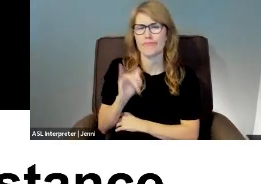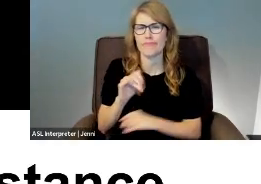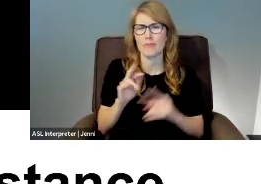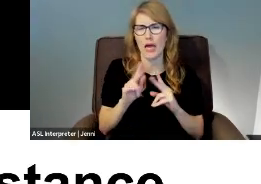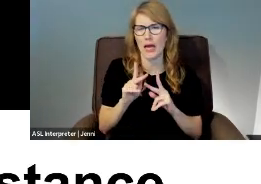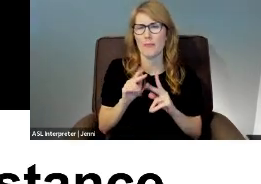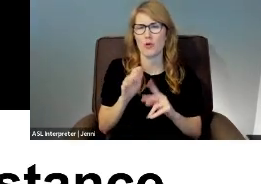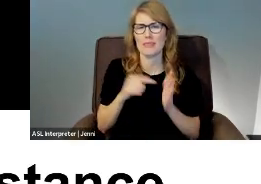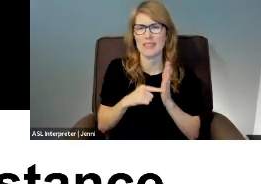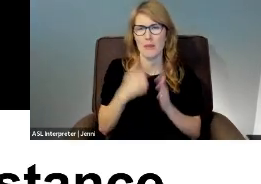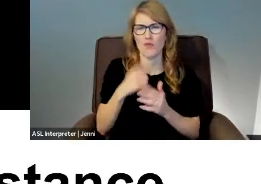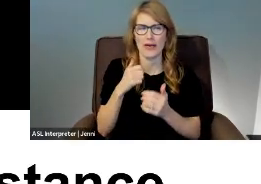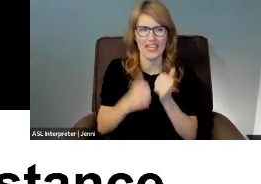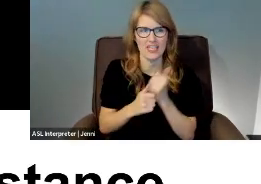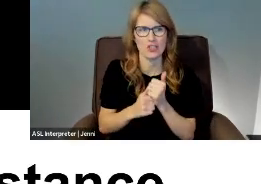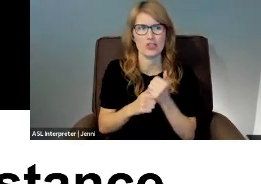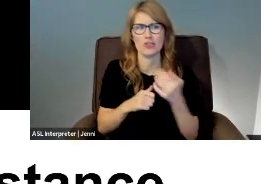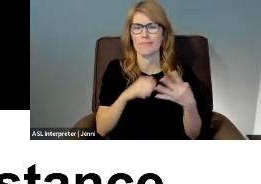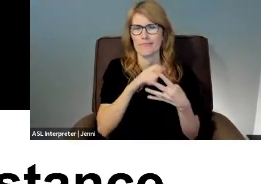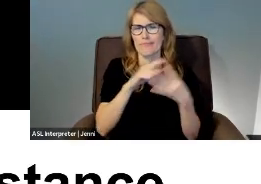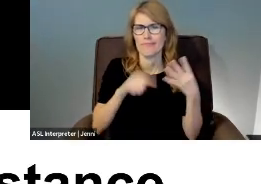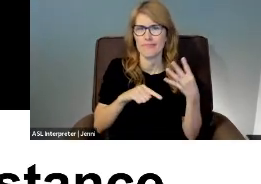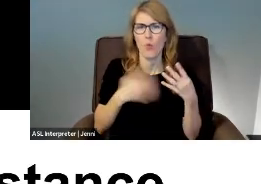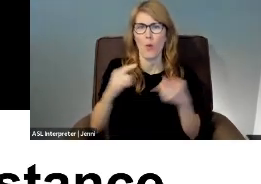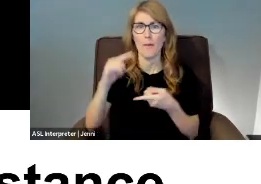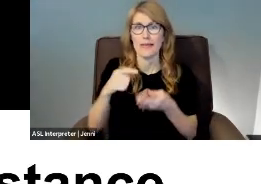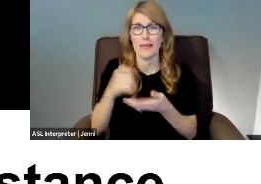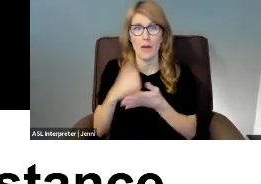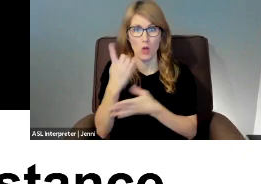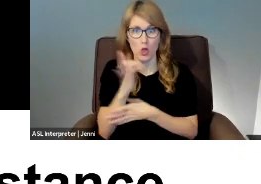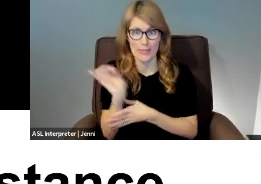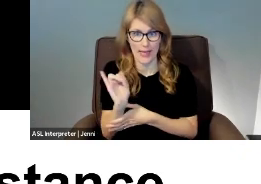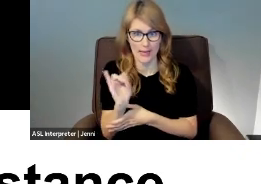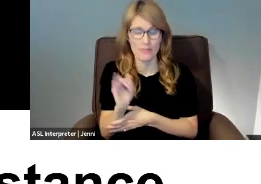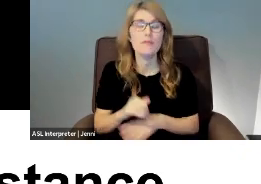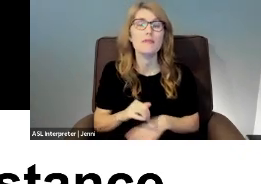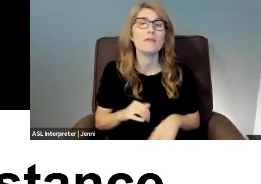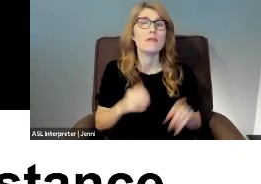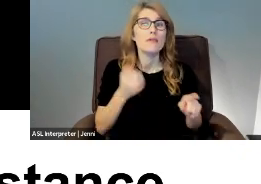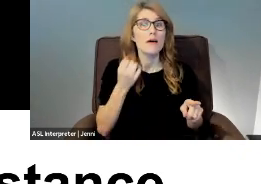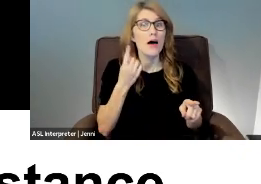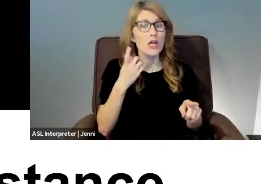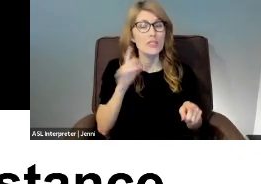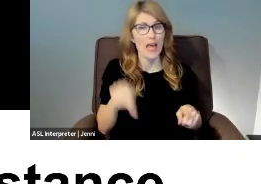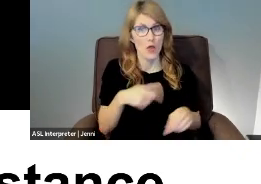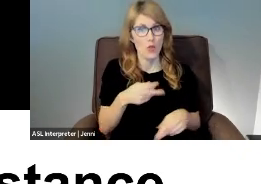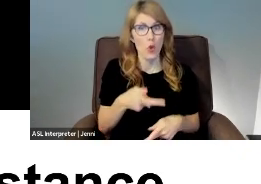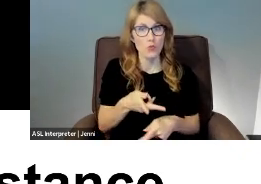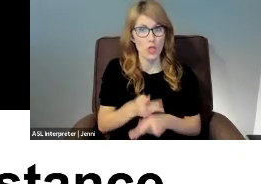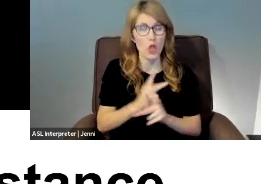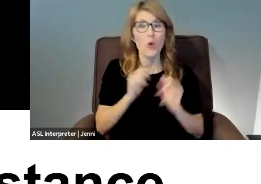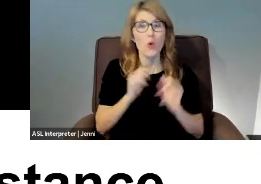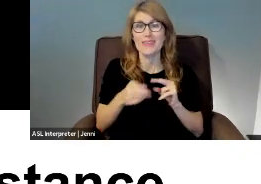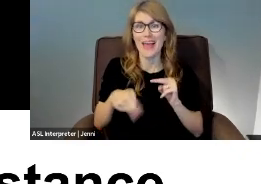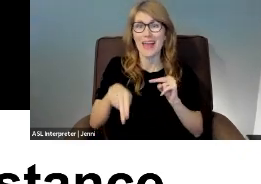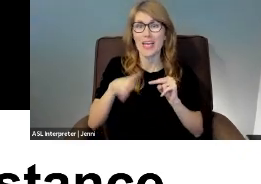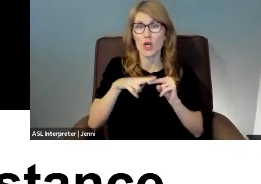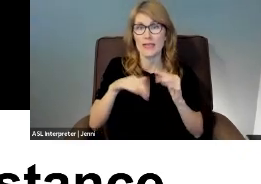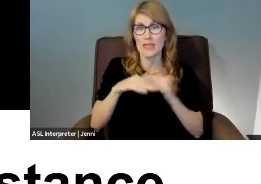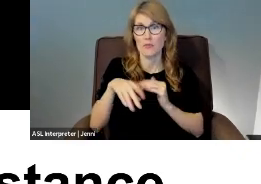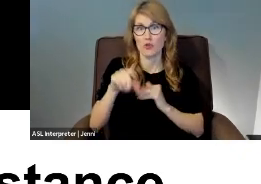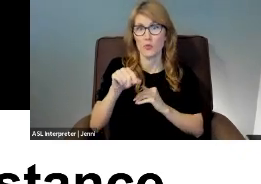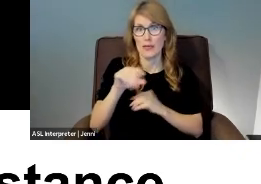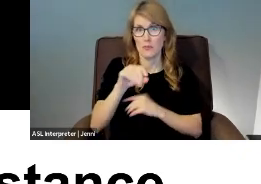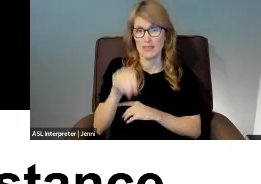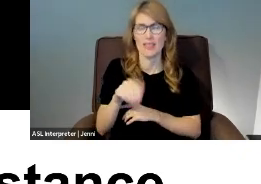each mitigation assistance would look like. But those loans can be increased for up to 20% to make